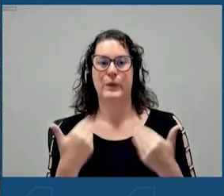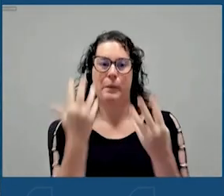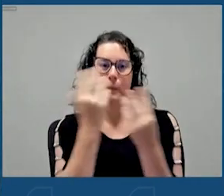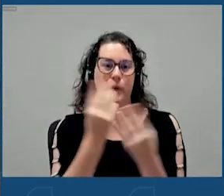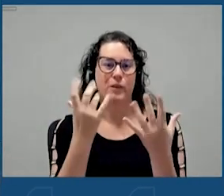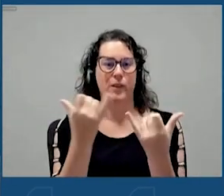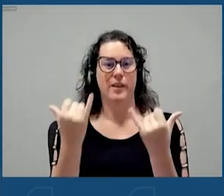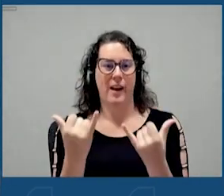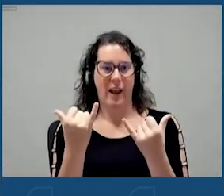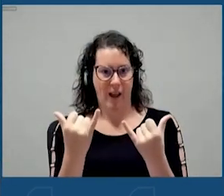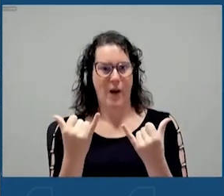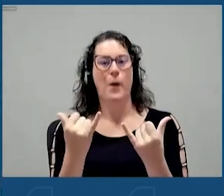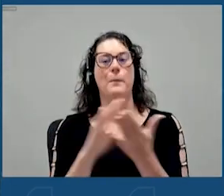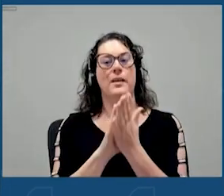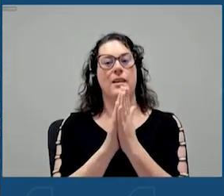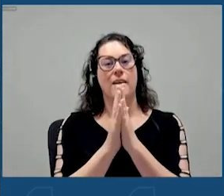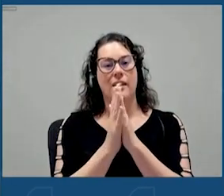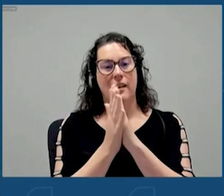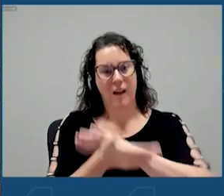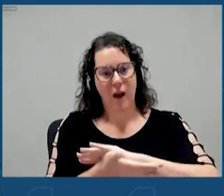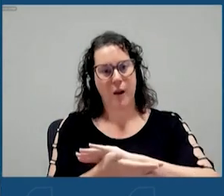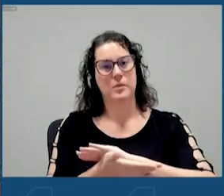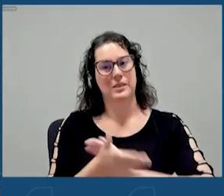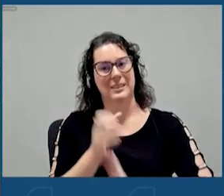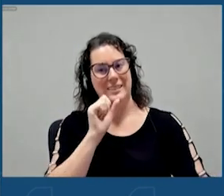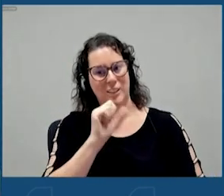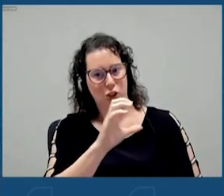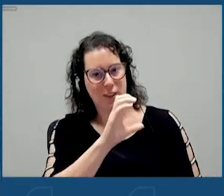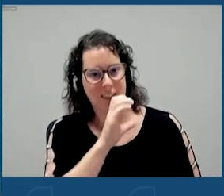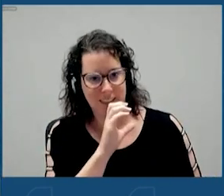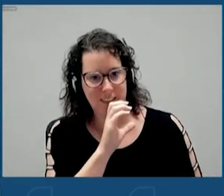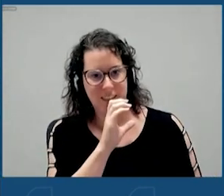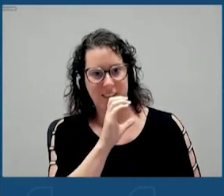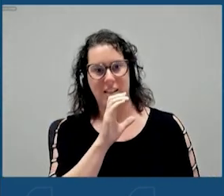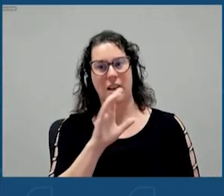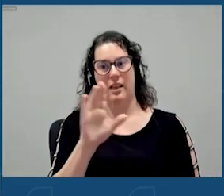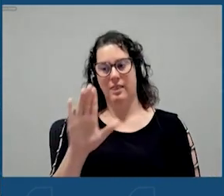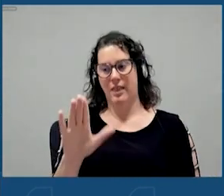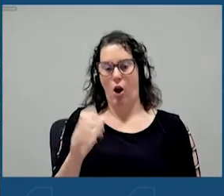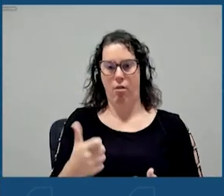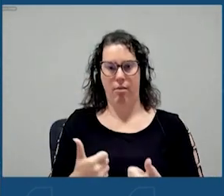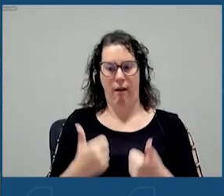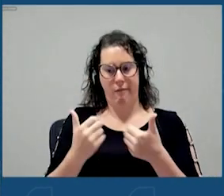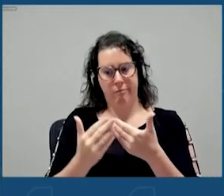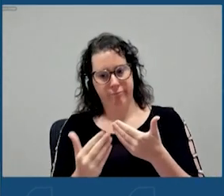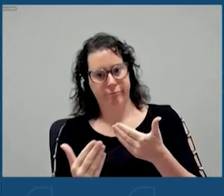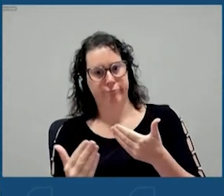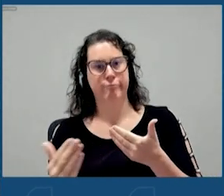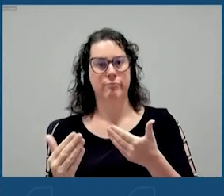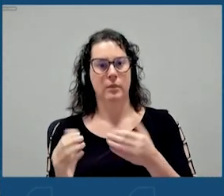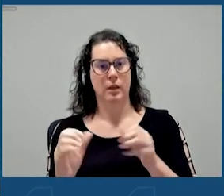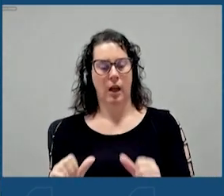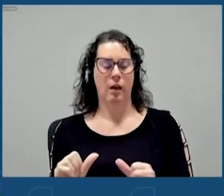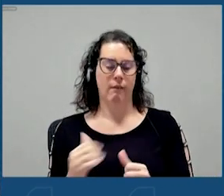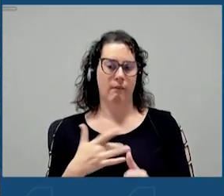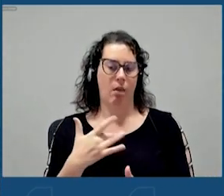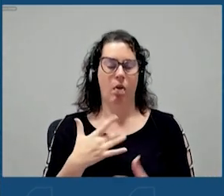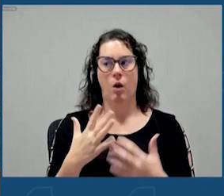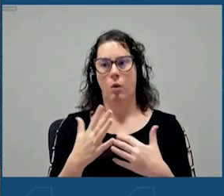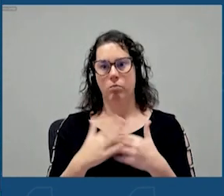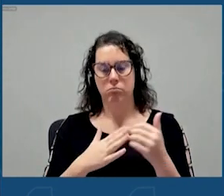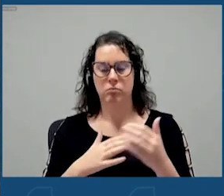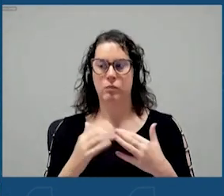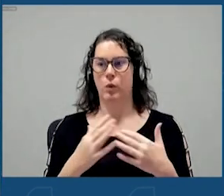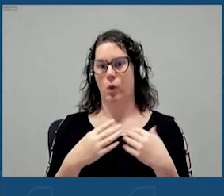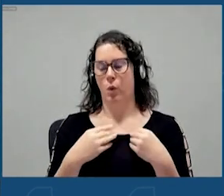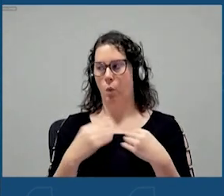return this place for our senior citizens to live out their years in a place that is warm and welcoming. And this